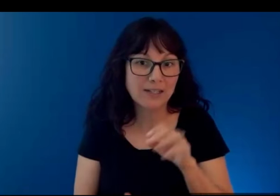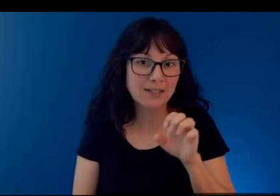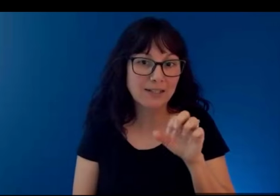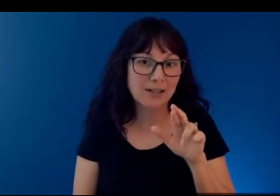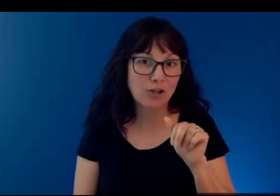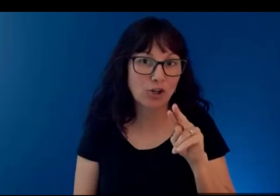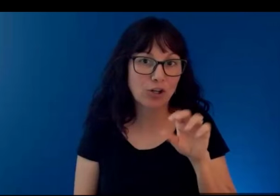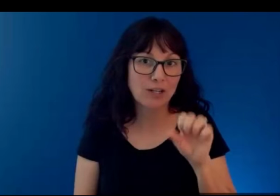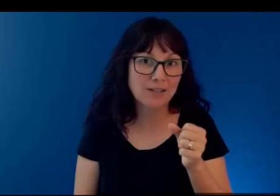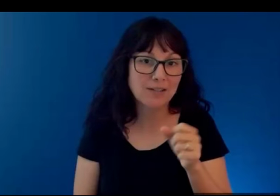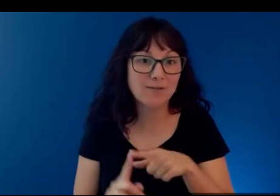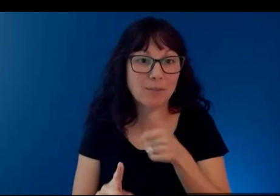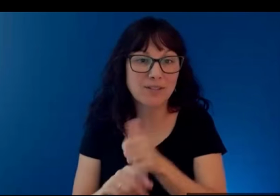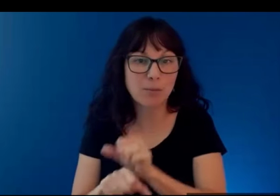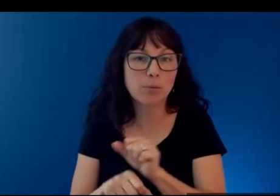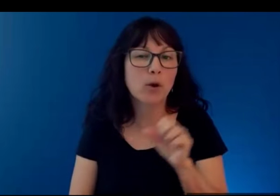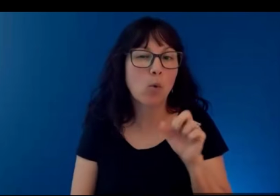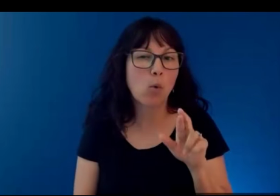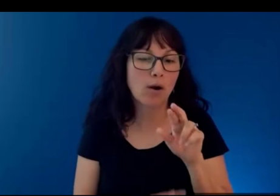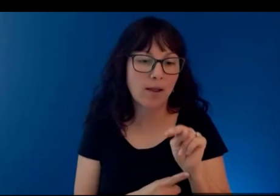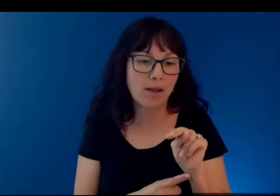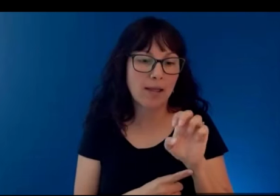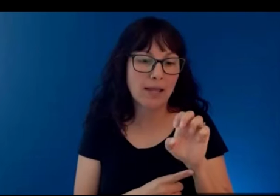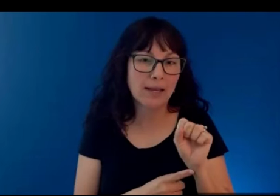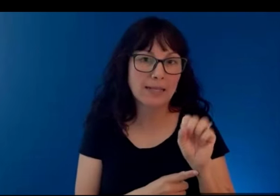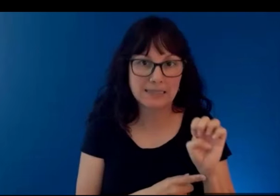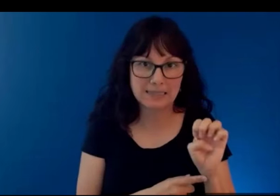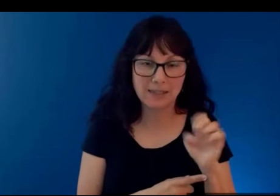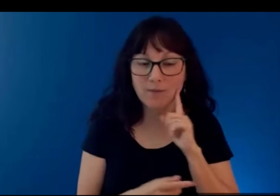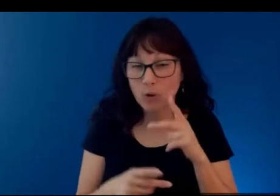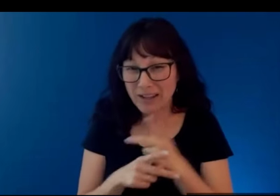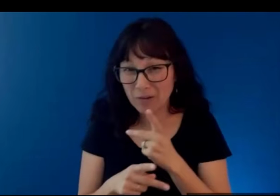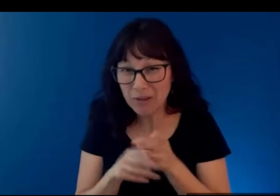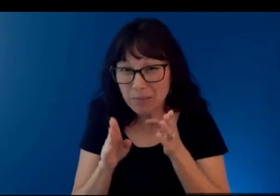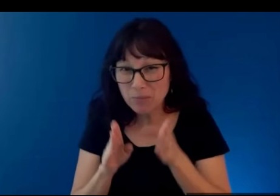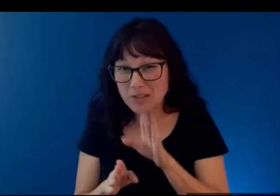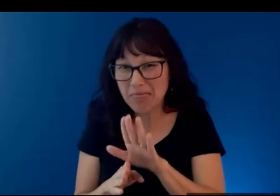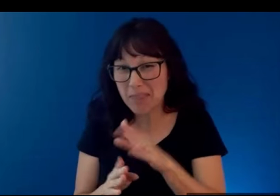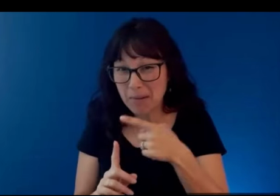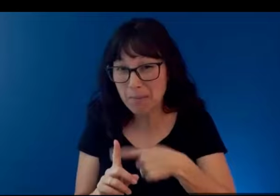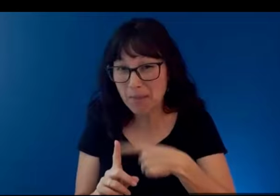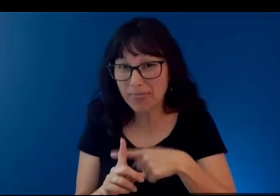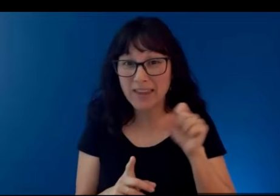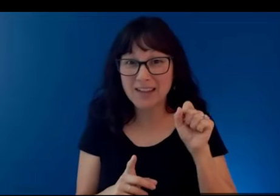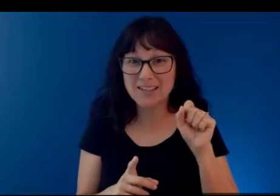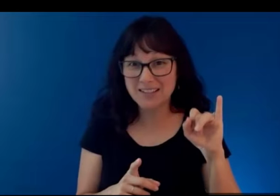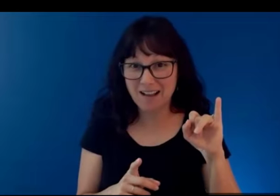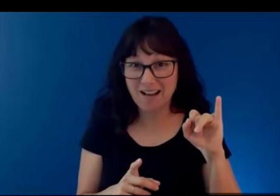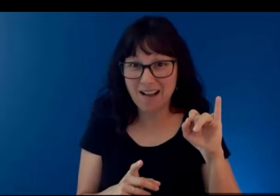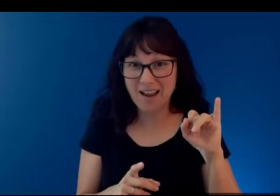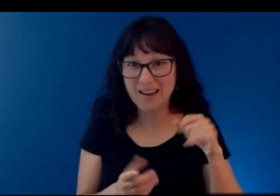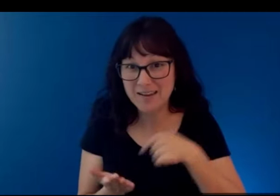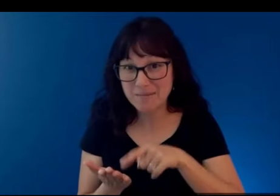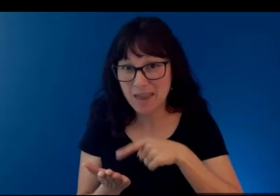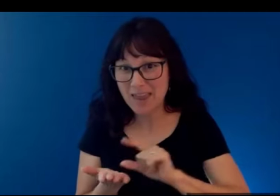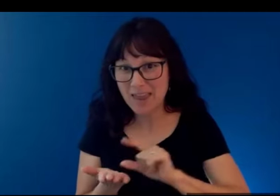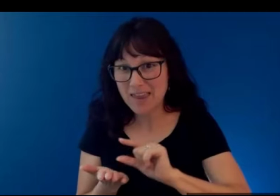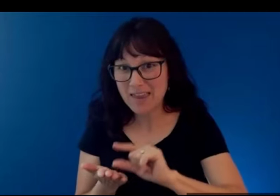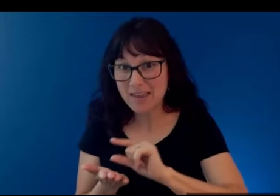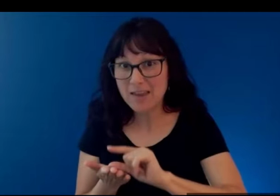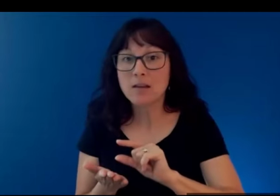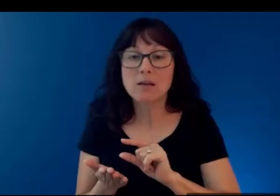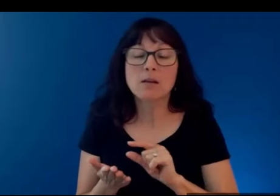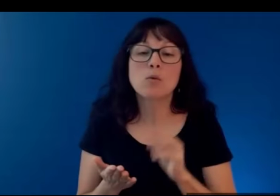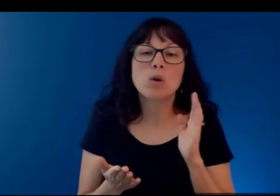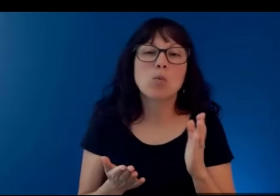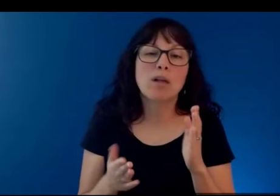or NESI. To calculate a person's monthly SSI payment, we're going to introduce you, if you